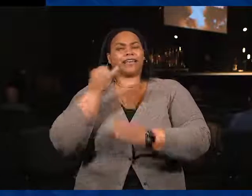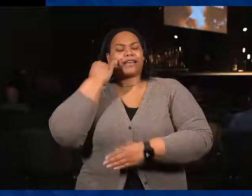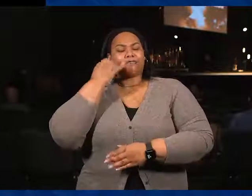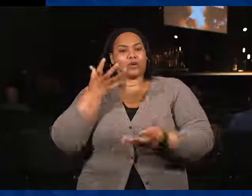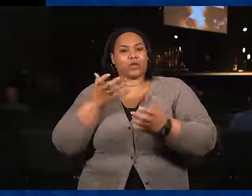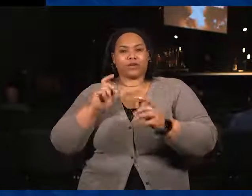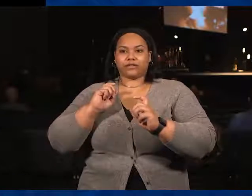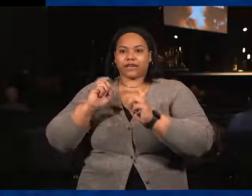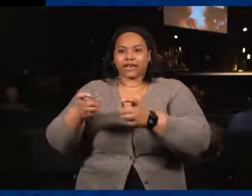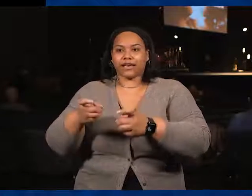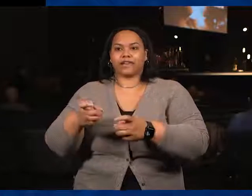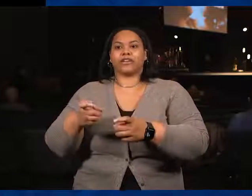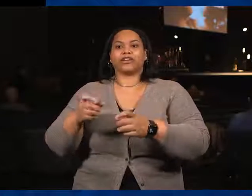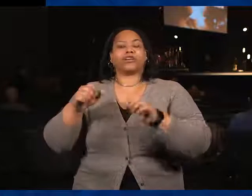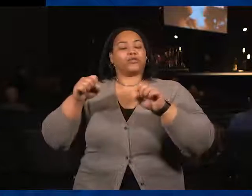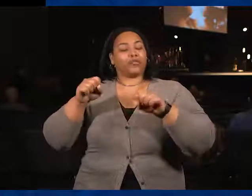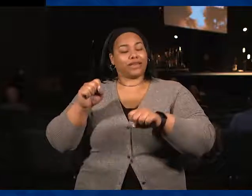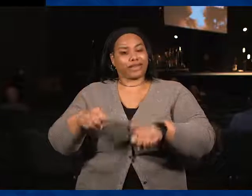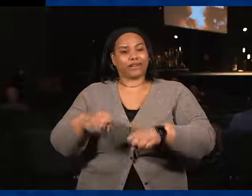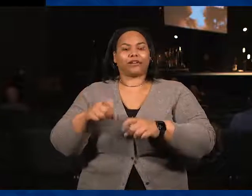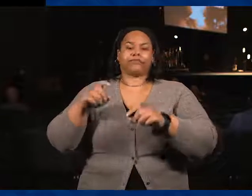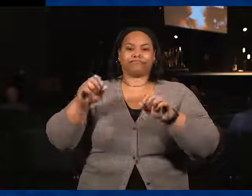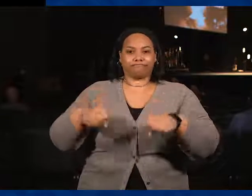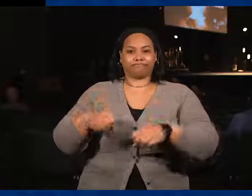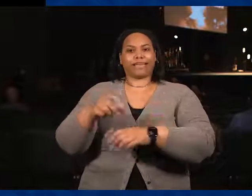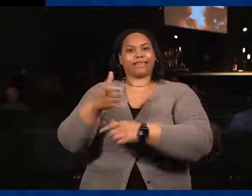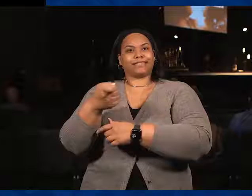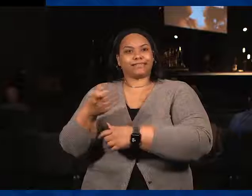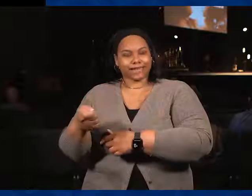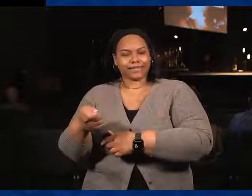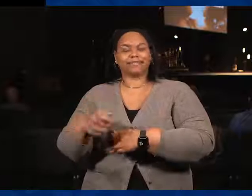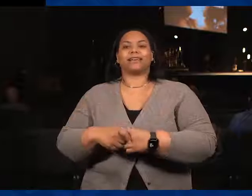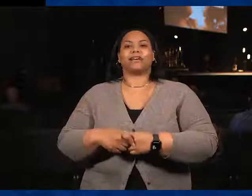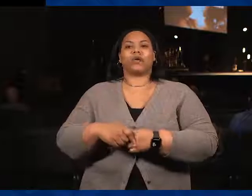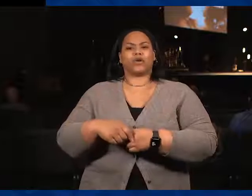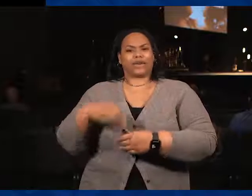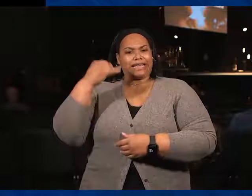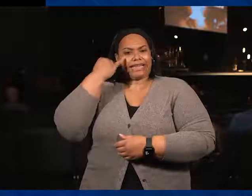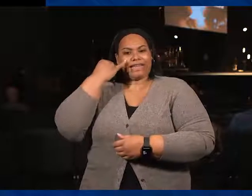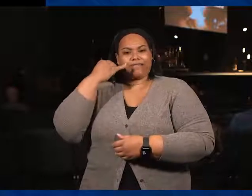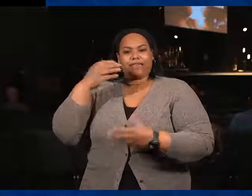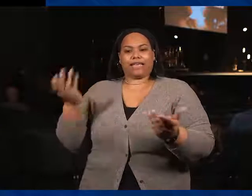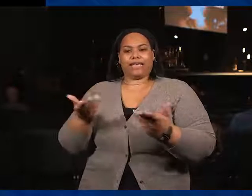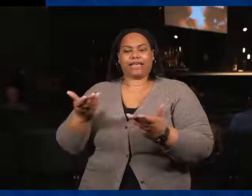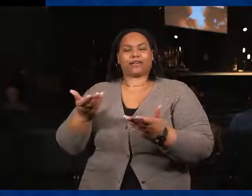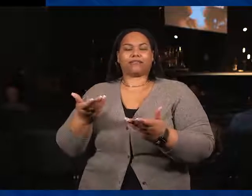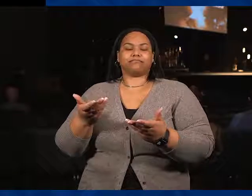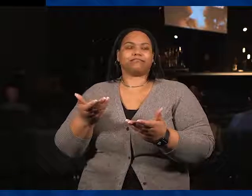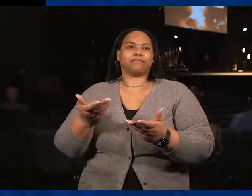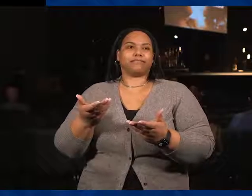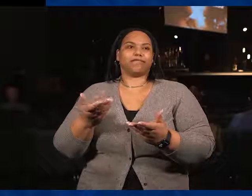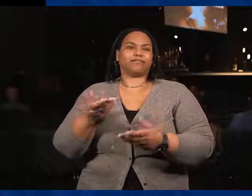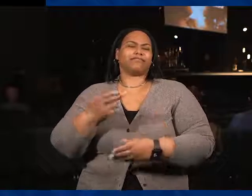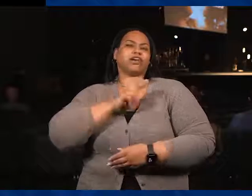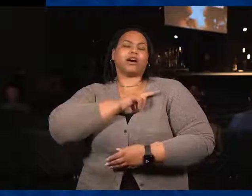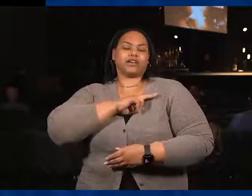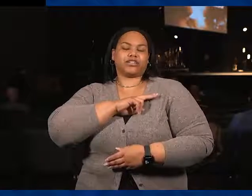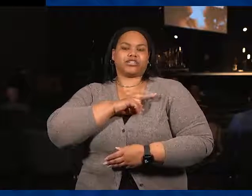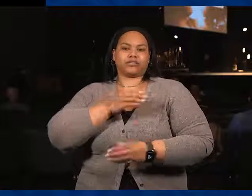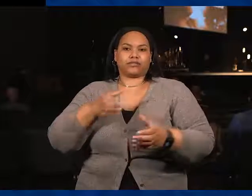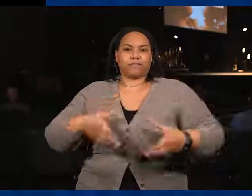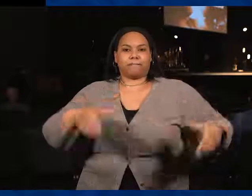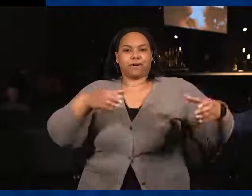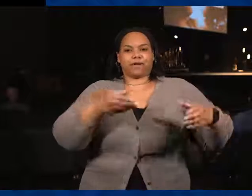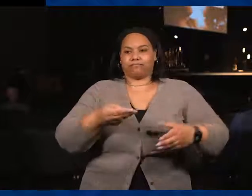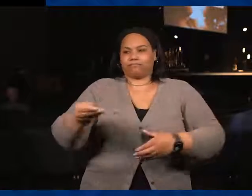you can text GIVE to 98977. Or if you're here in person, you can give after the ushers pass the bags down your row. They'll